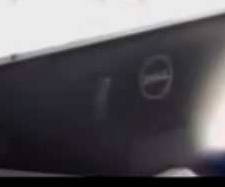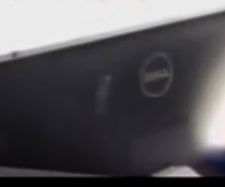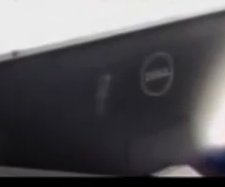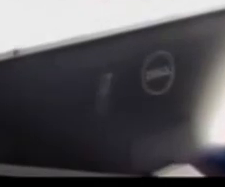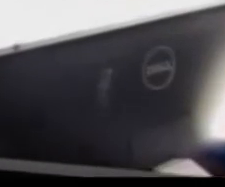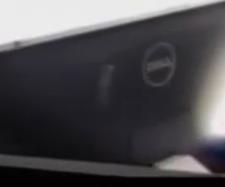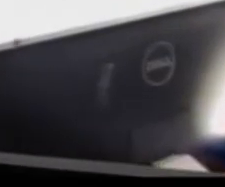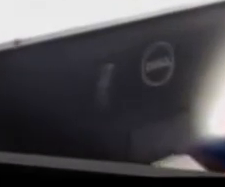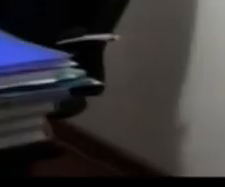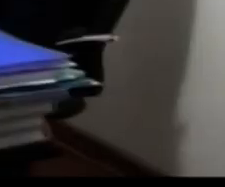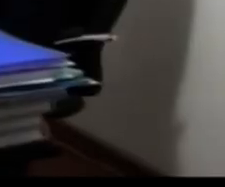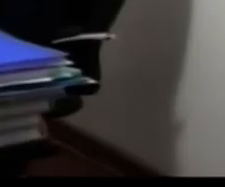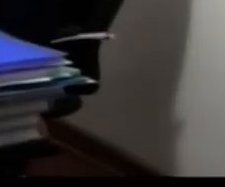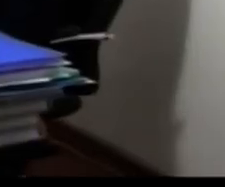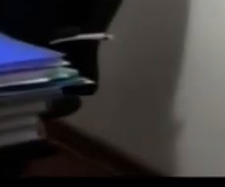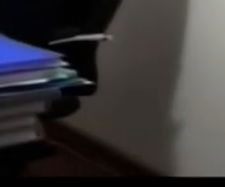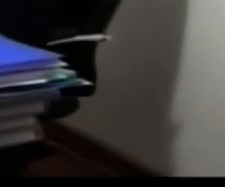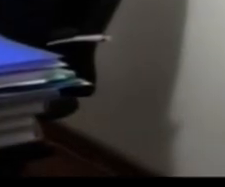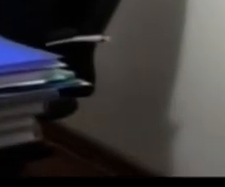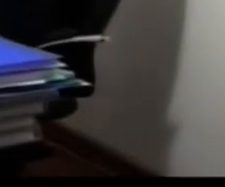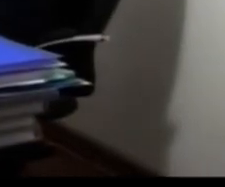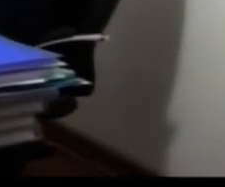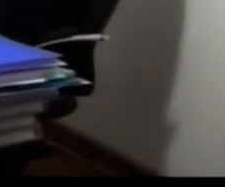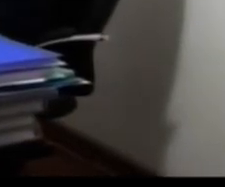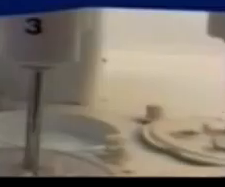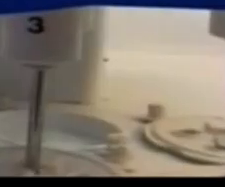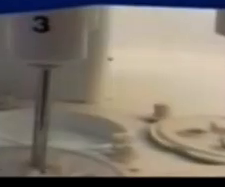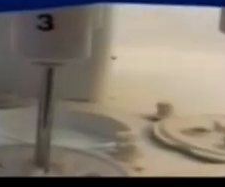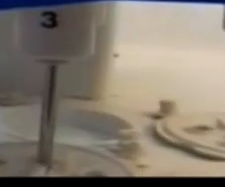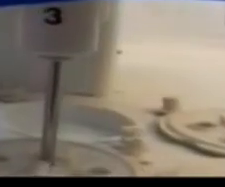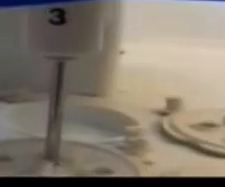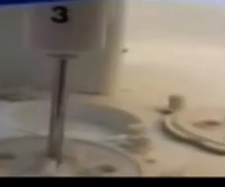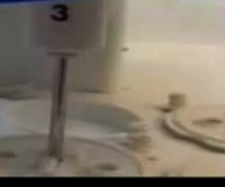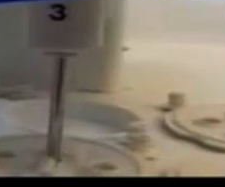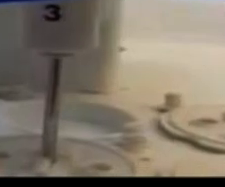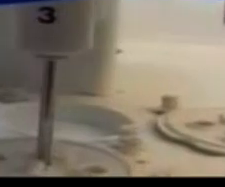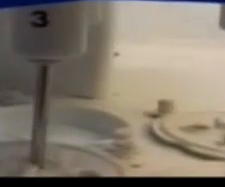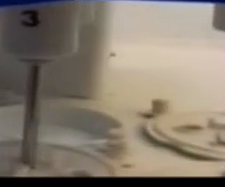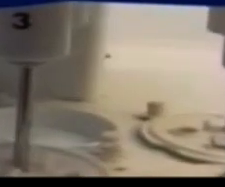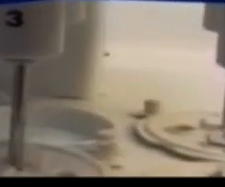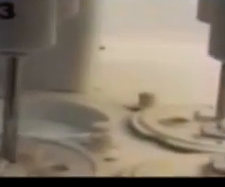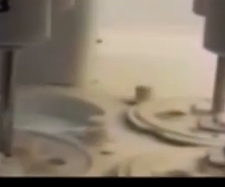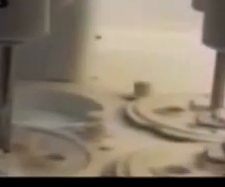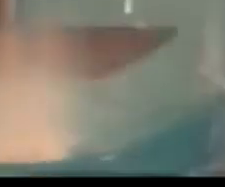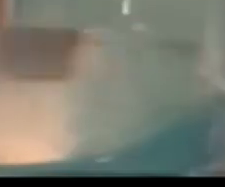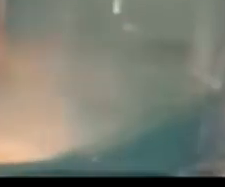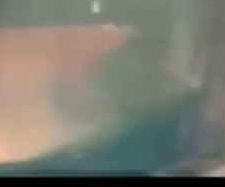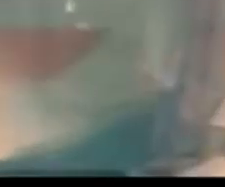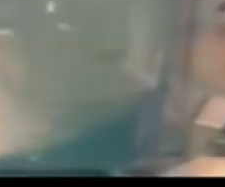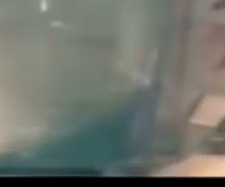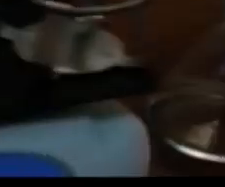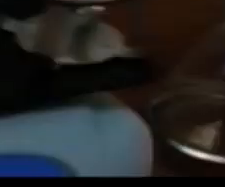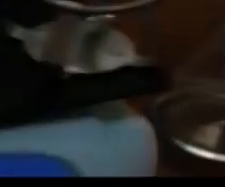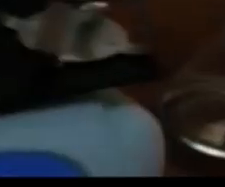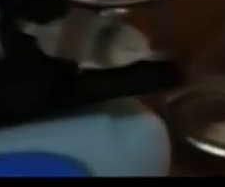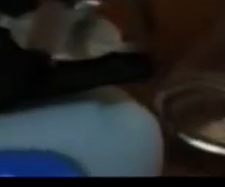and testing of all medicines and allied substances circulating on the Zambian market to assure compliance to set standards, safety monitoring